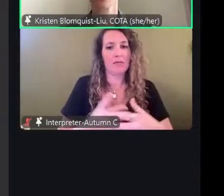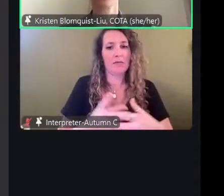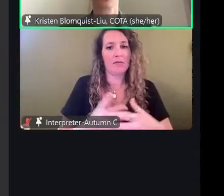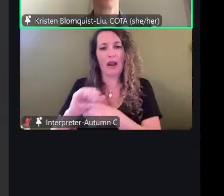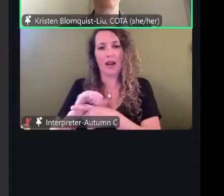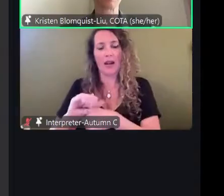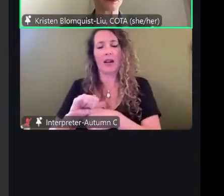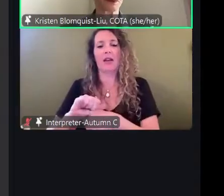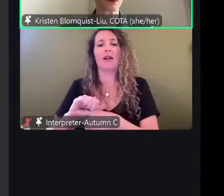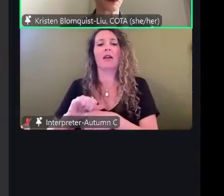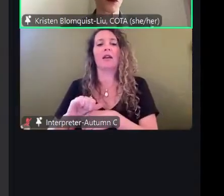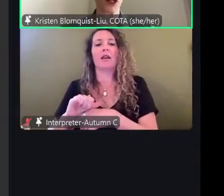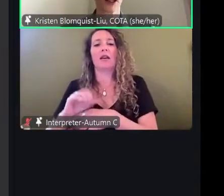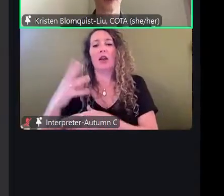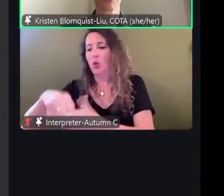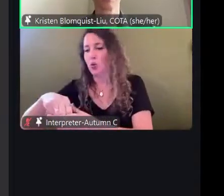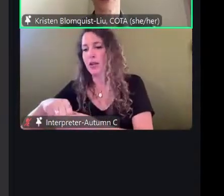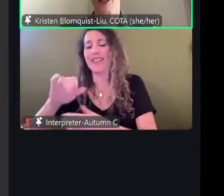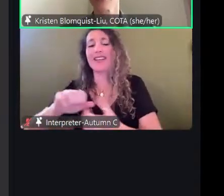process.